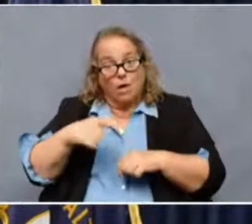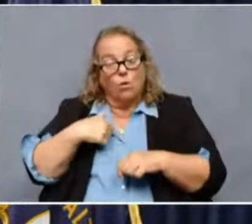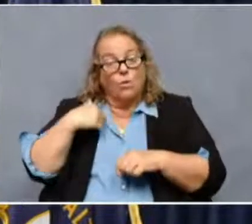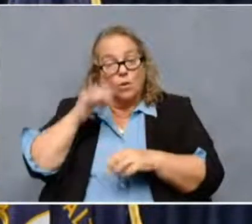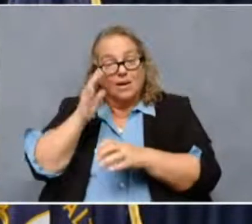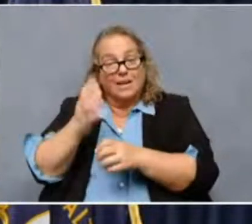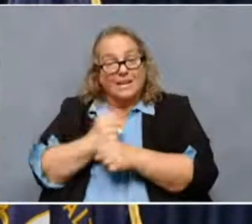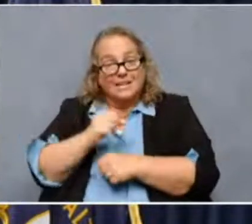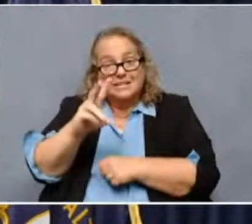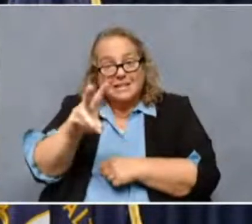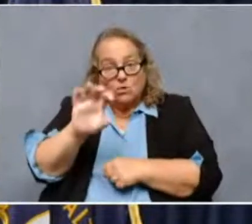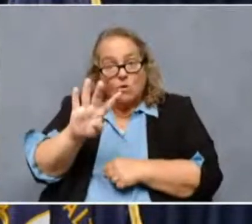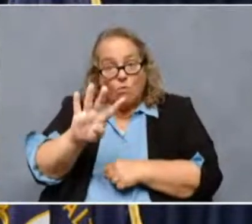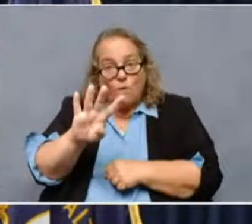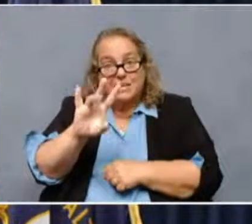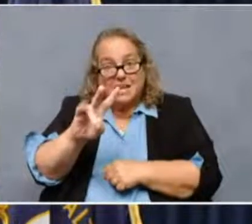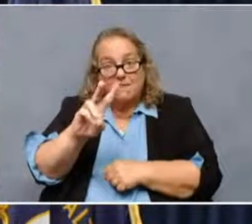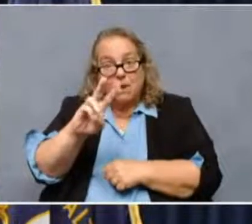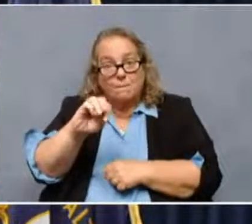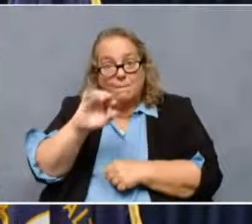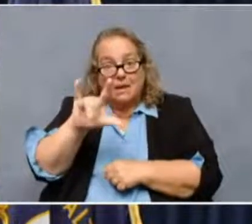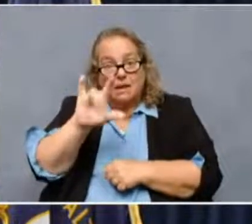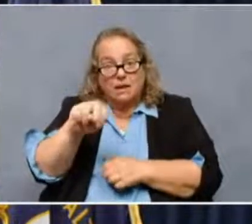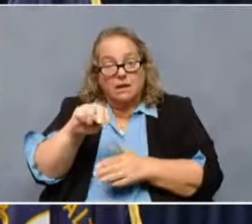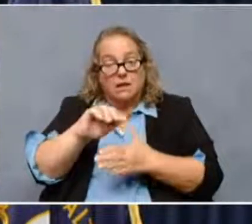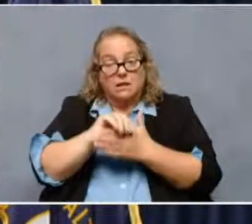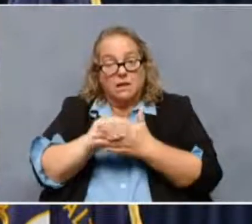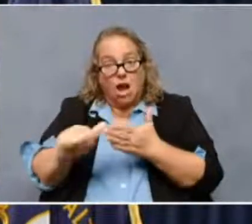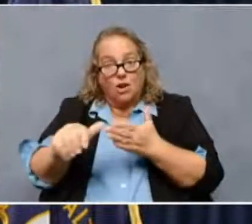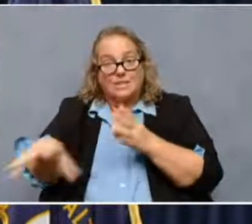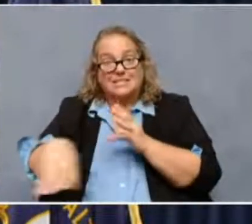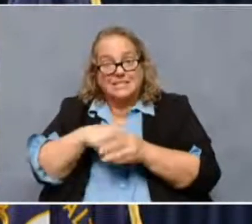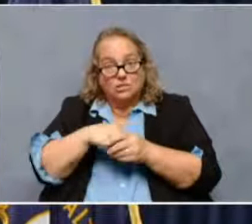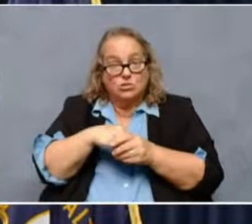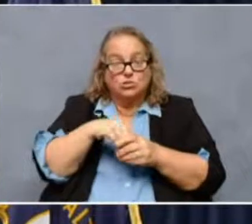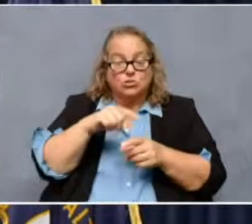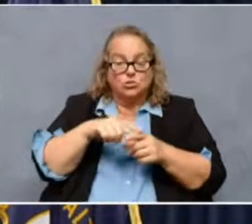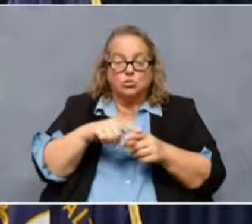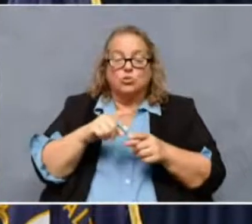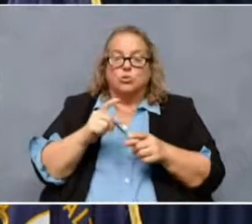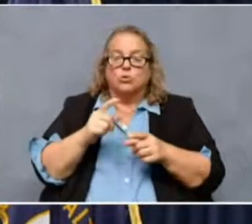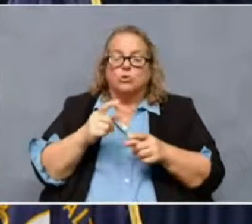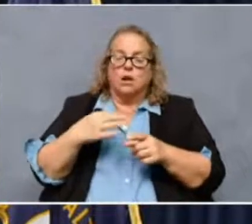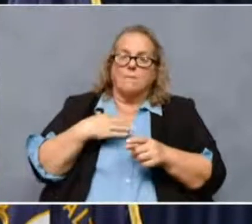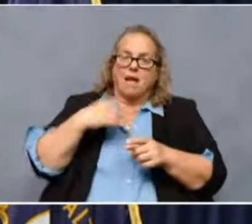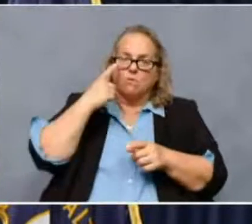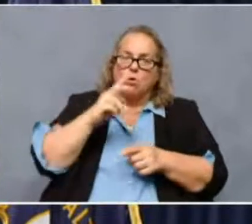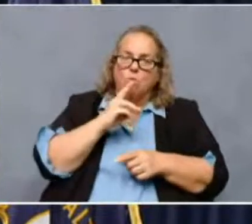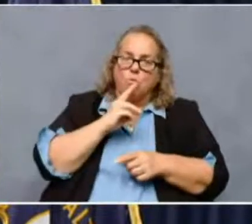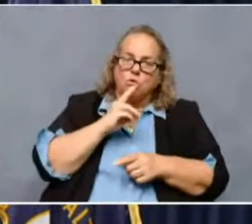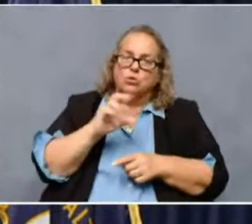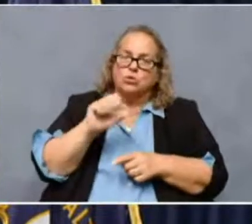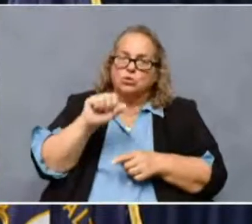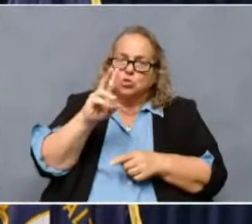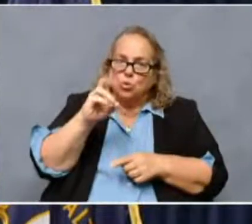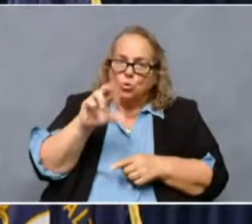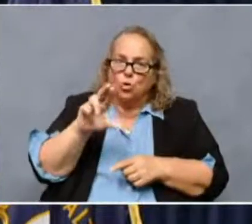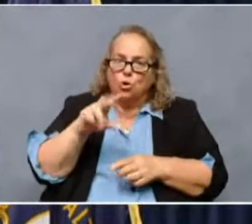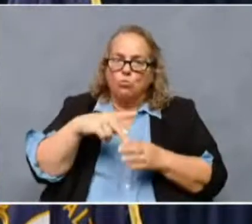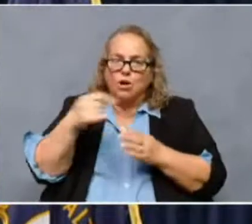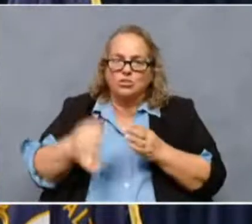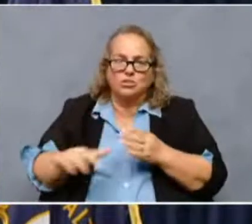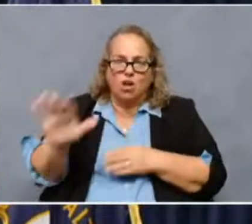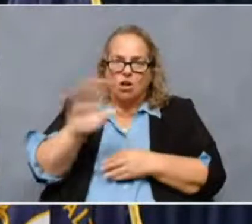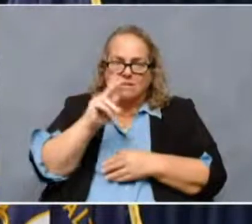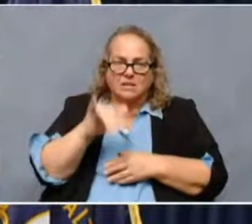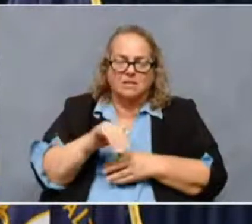million additionally to apply to water and sewer projects across Kentucky. Additionally,